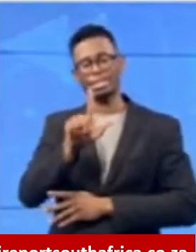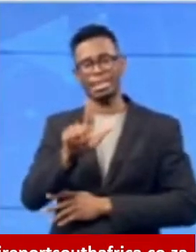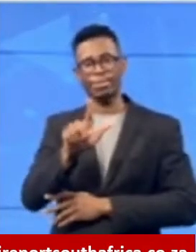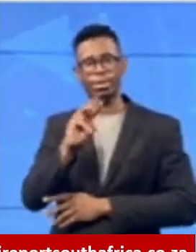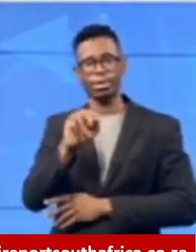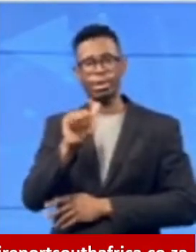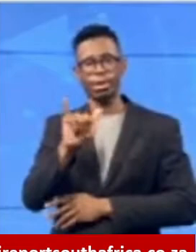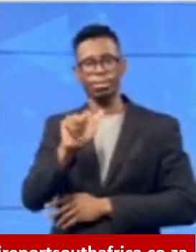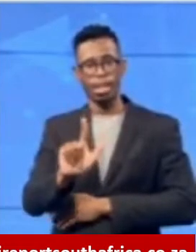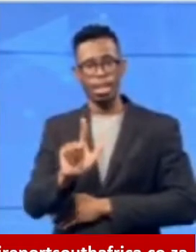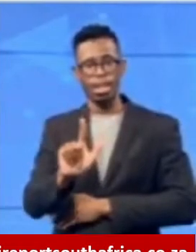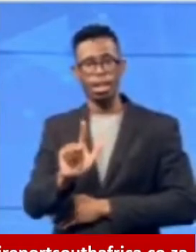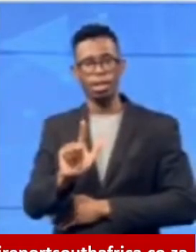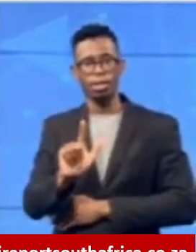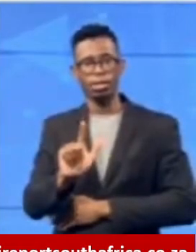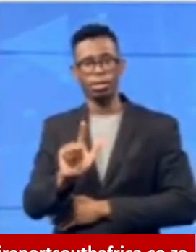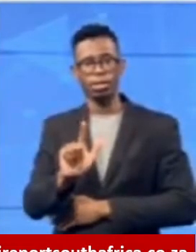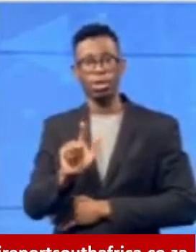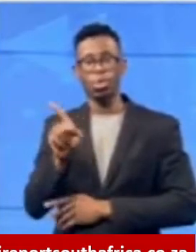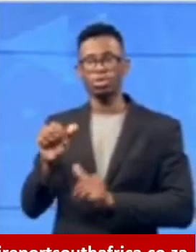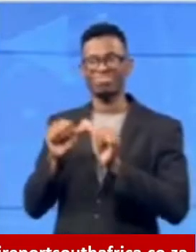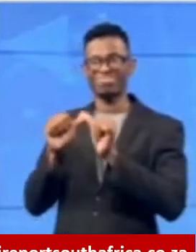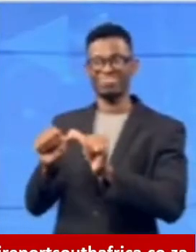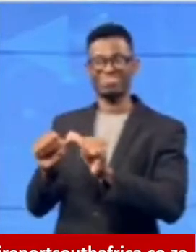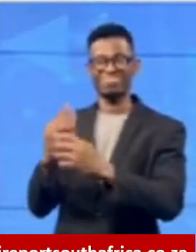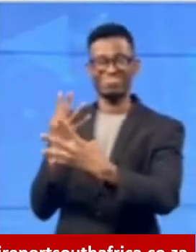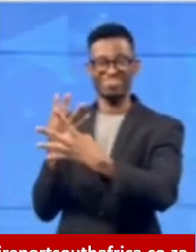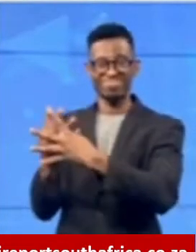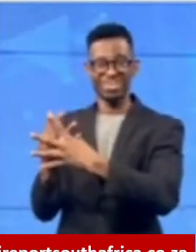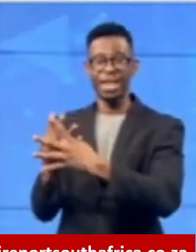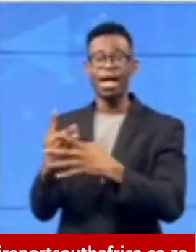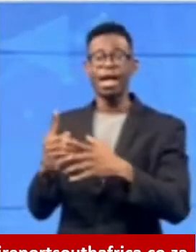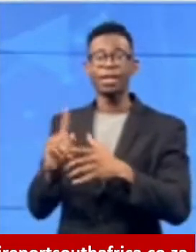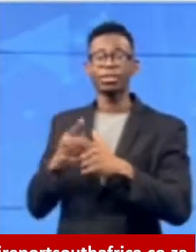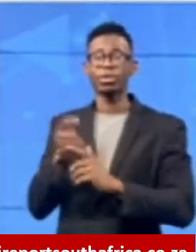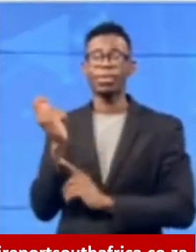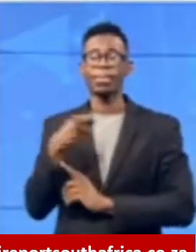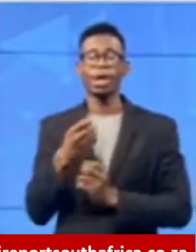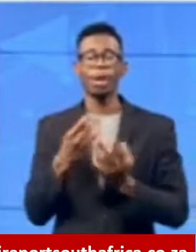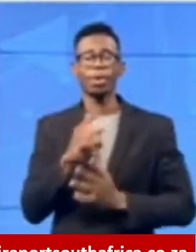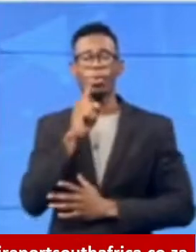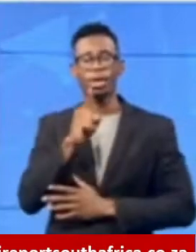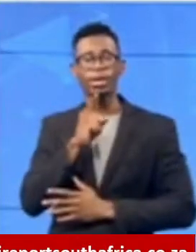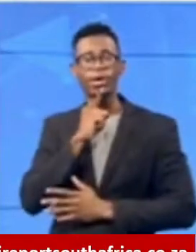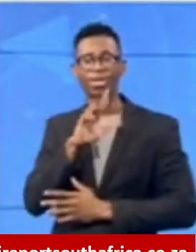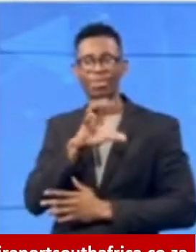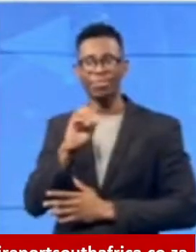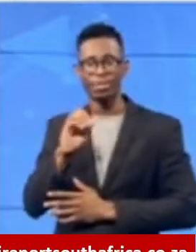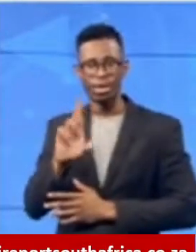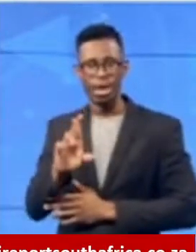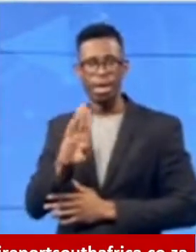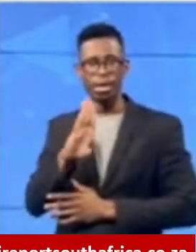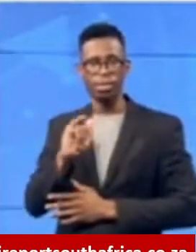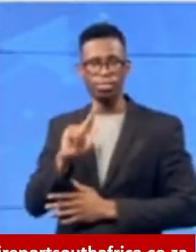You will remain in custody until you pay the amount of 1,500 rand bail, which is now fixed, and then you